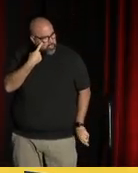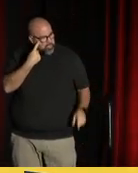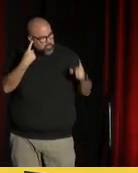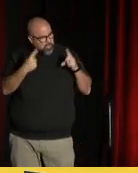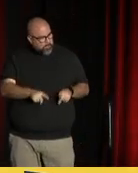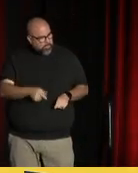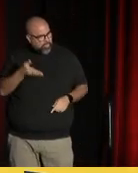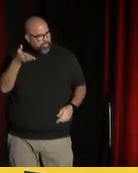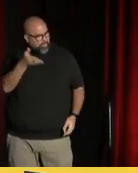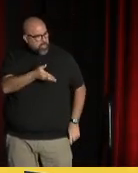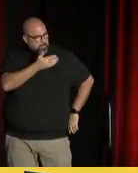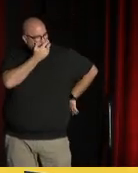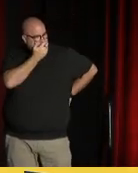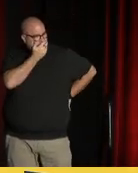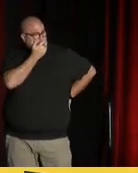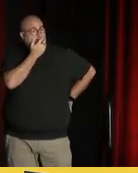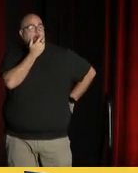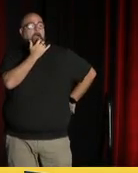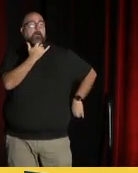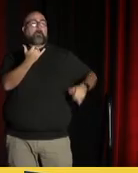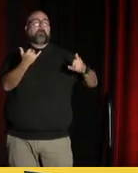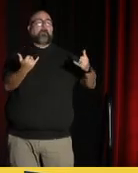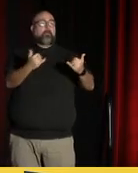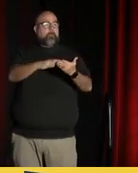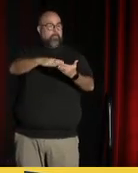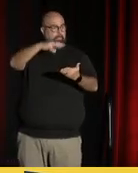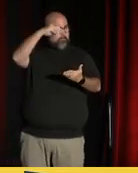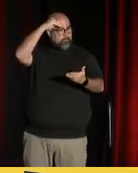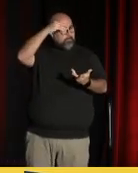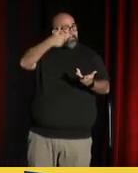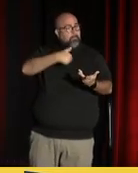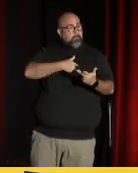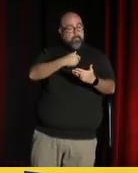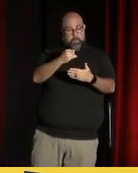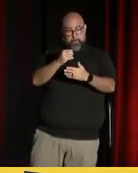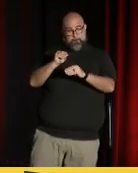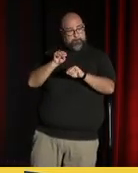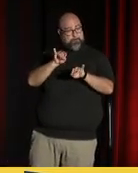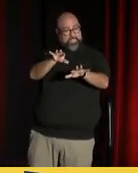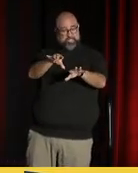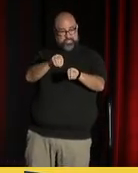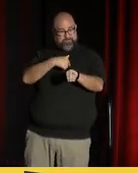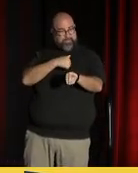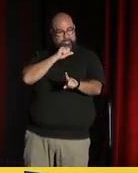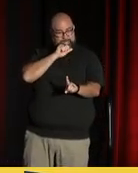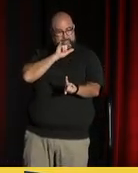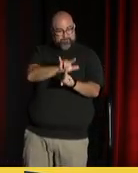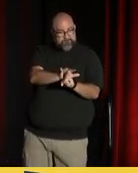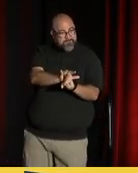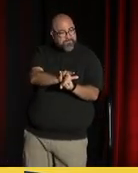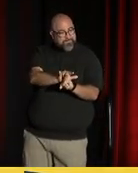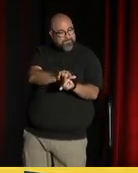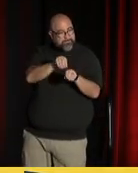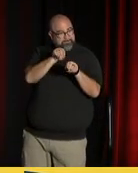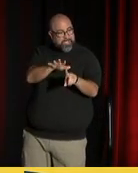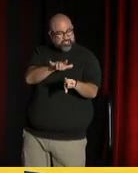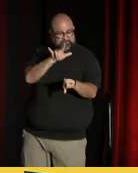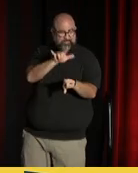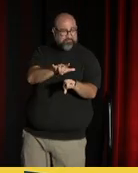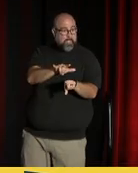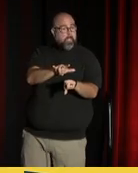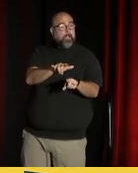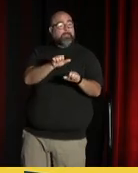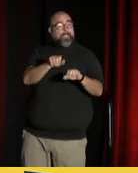gym. And here's what I've learned. The art of magic that I love so much has the power to make